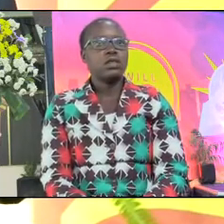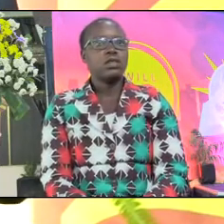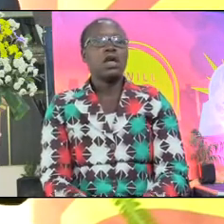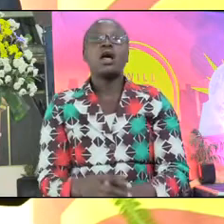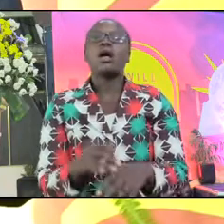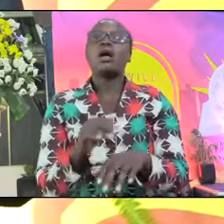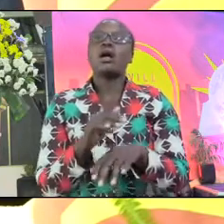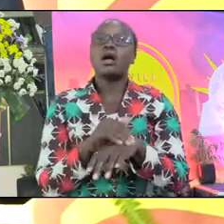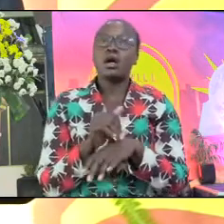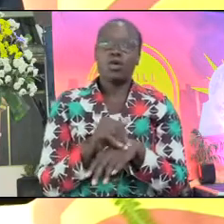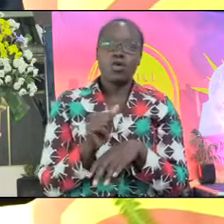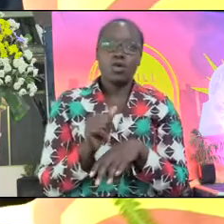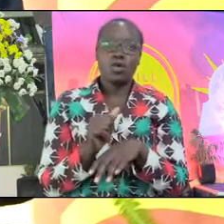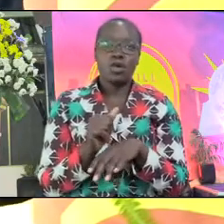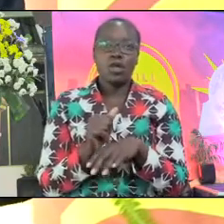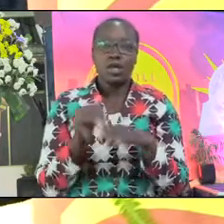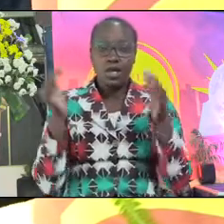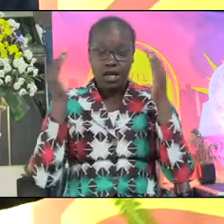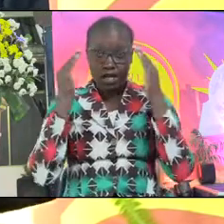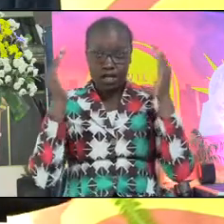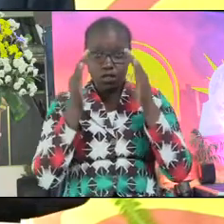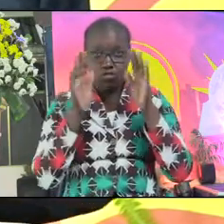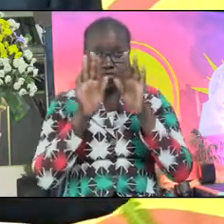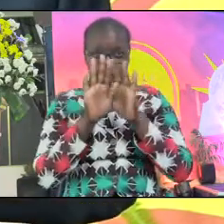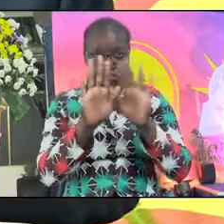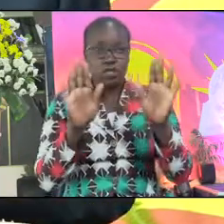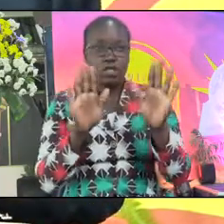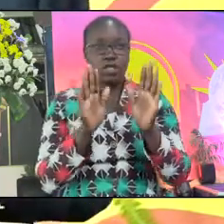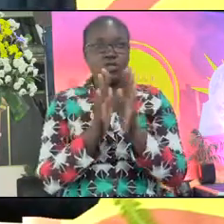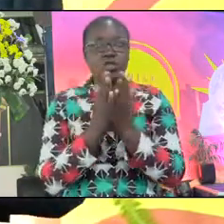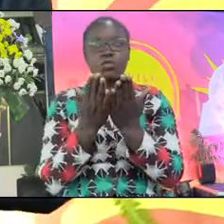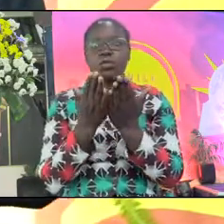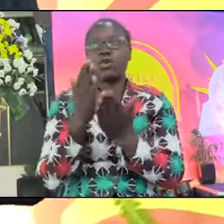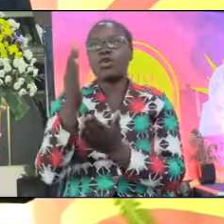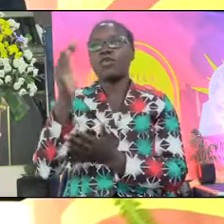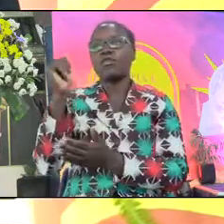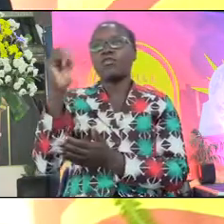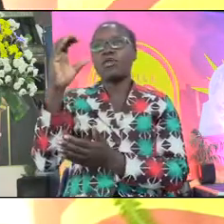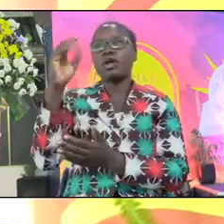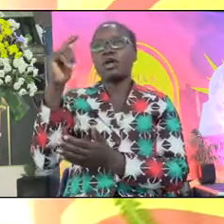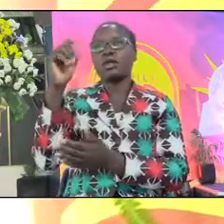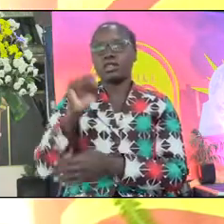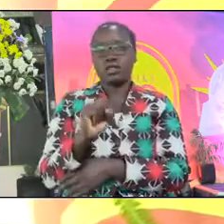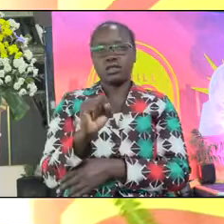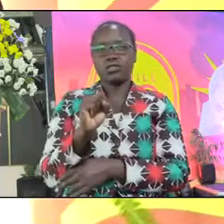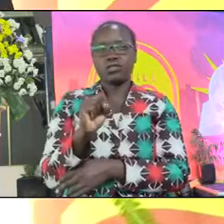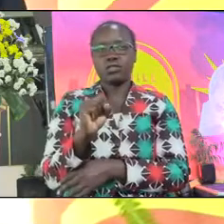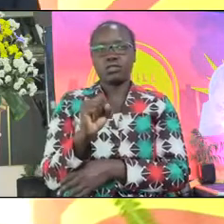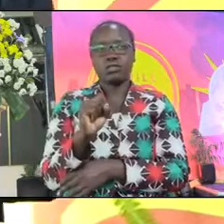I call your attention to the book of Acts.